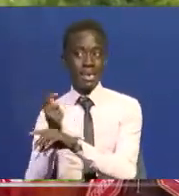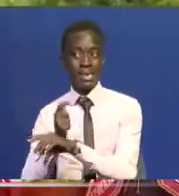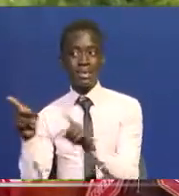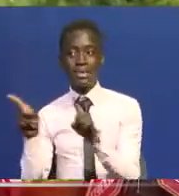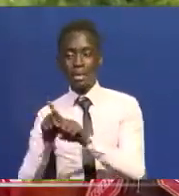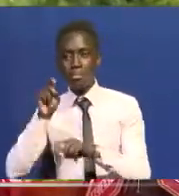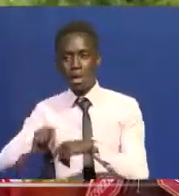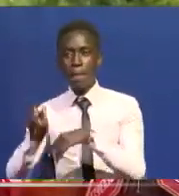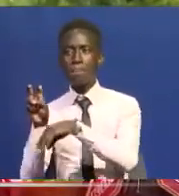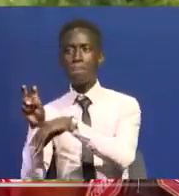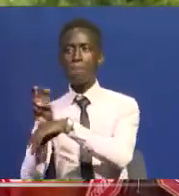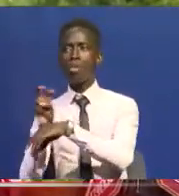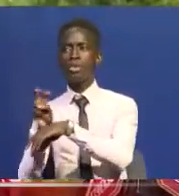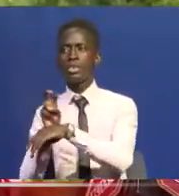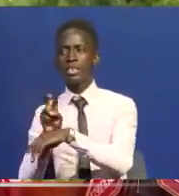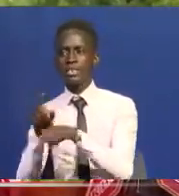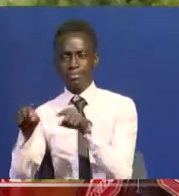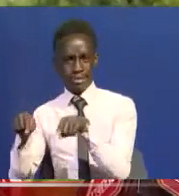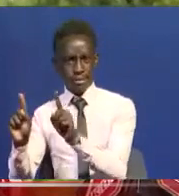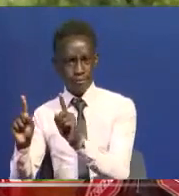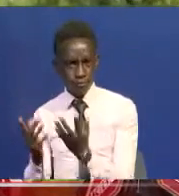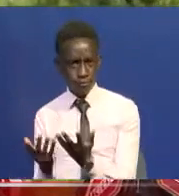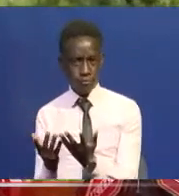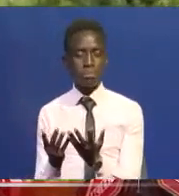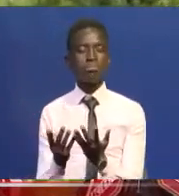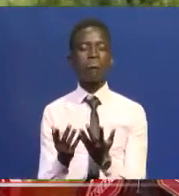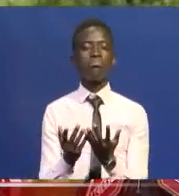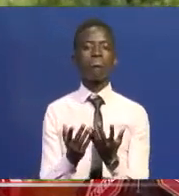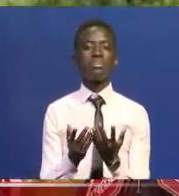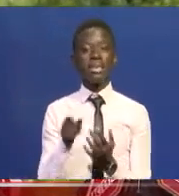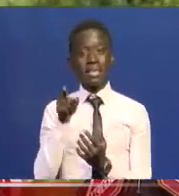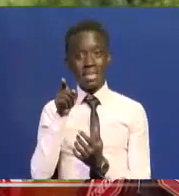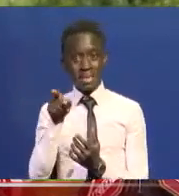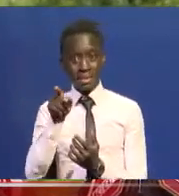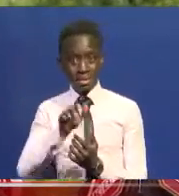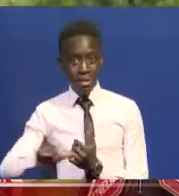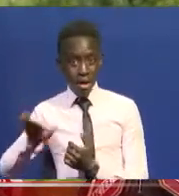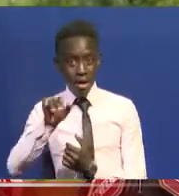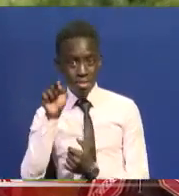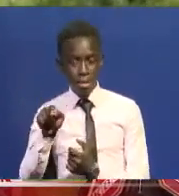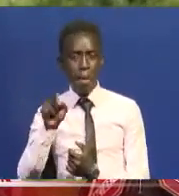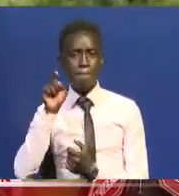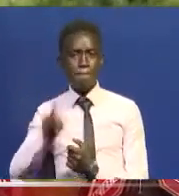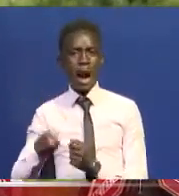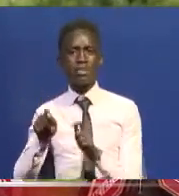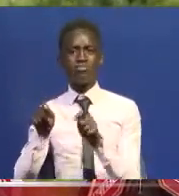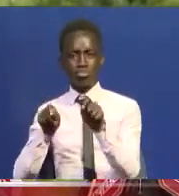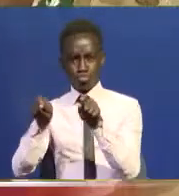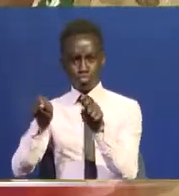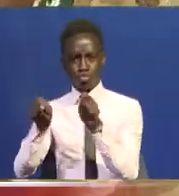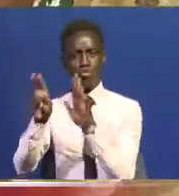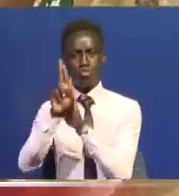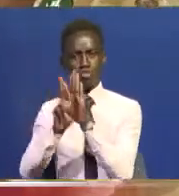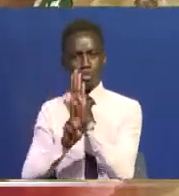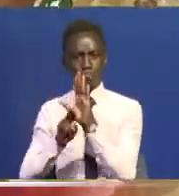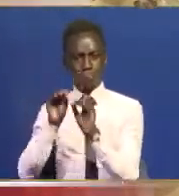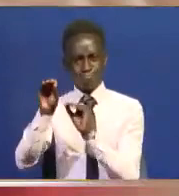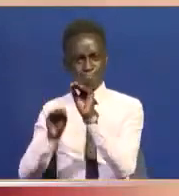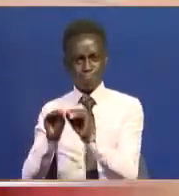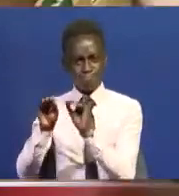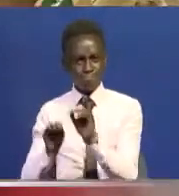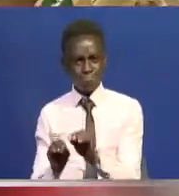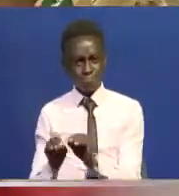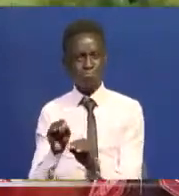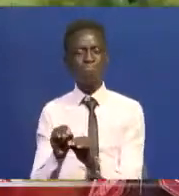of the sector itself. This sector has to be regulated so that we can carry the